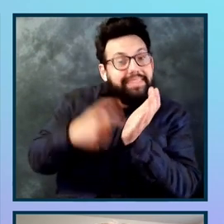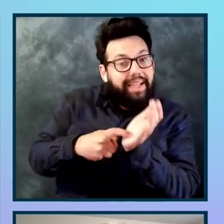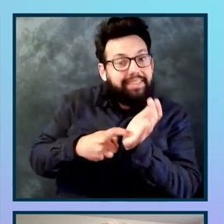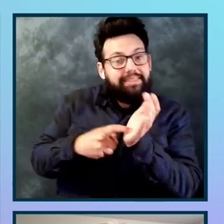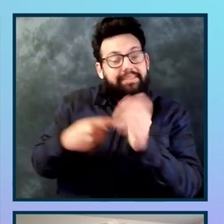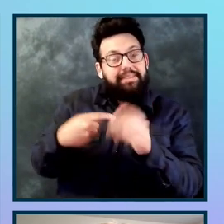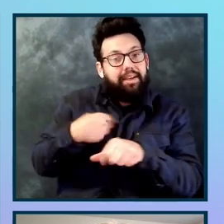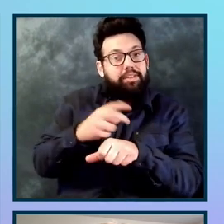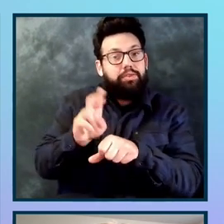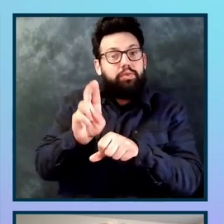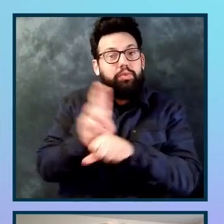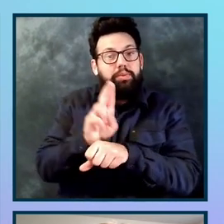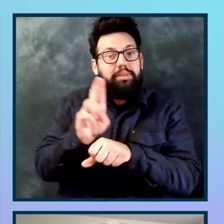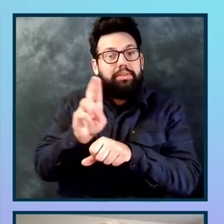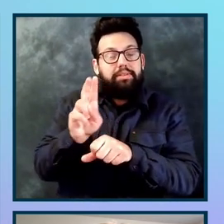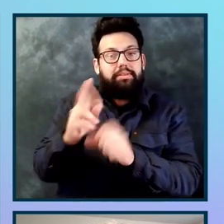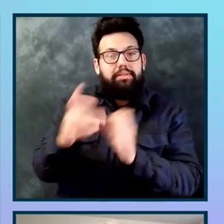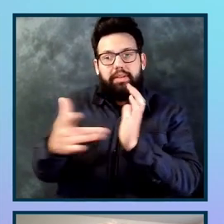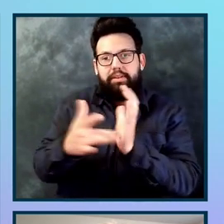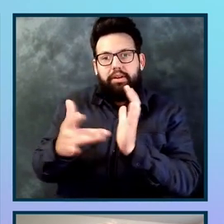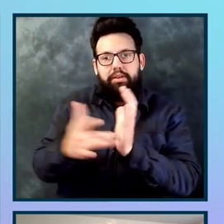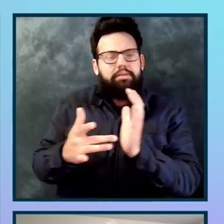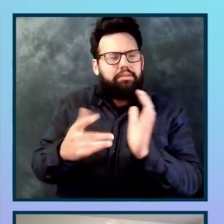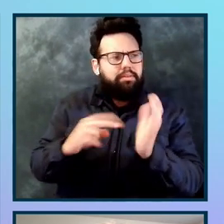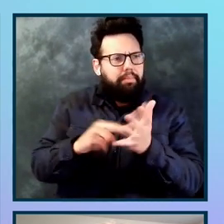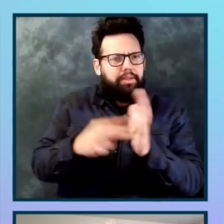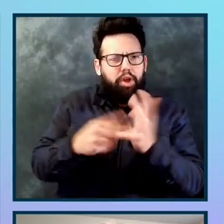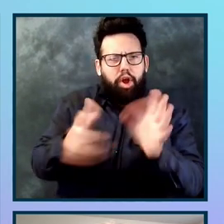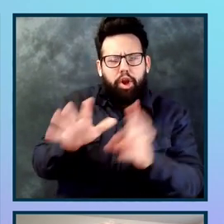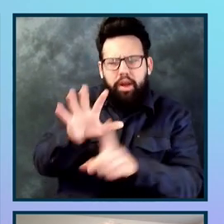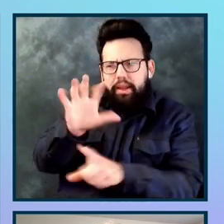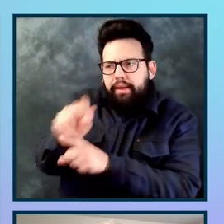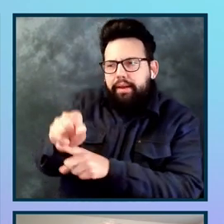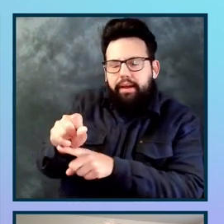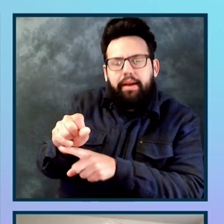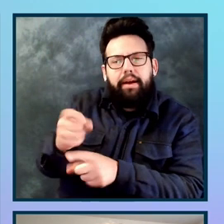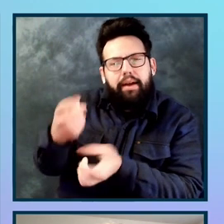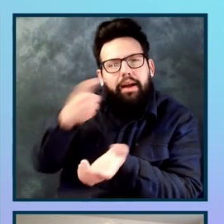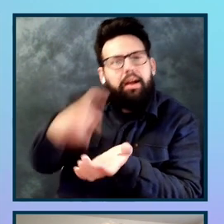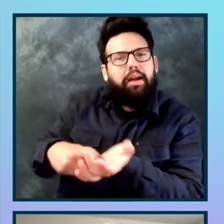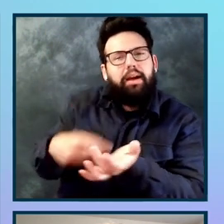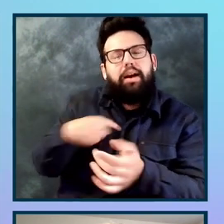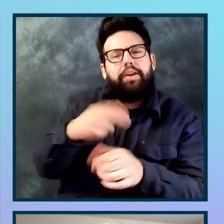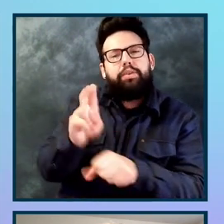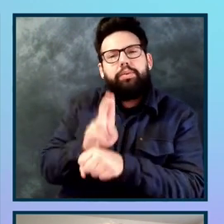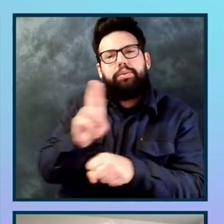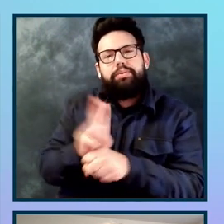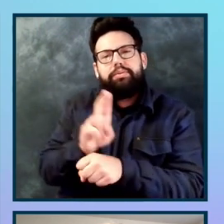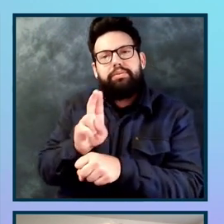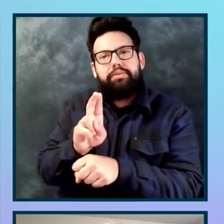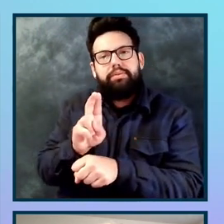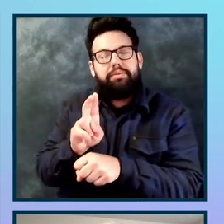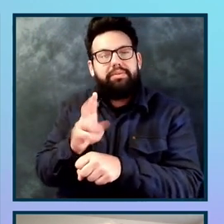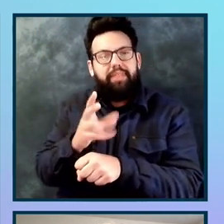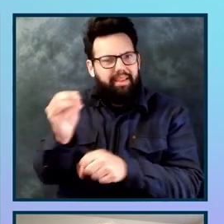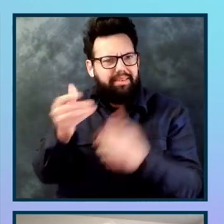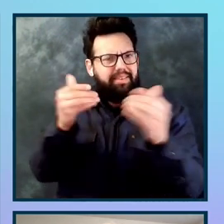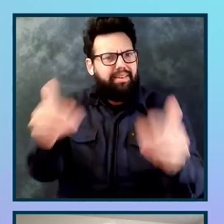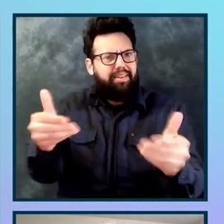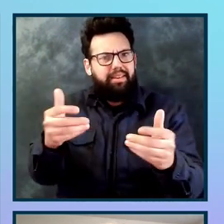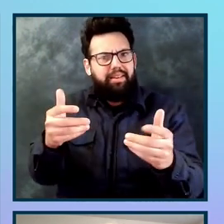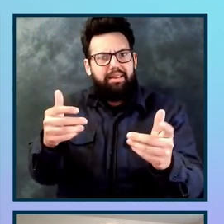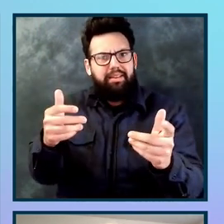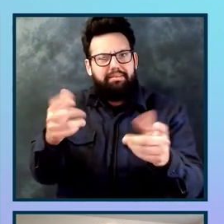it detects this, it's already figured out that I'm an assistive technology user and is opting me in not only without my consent, but without